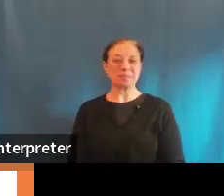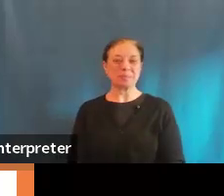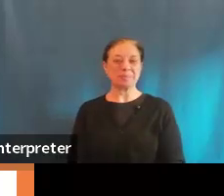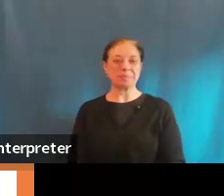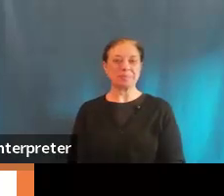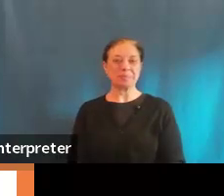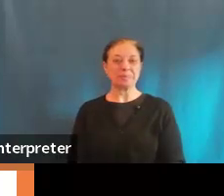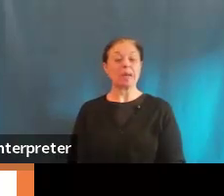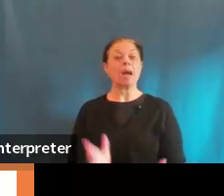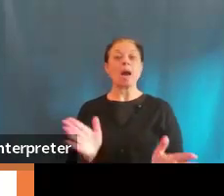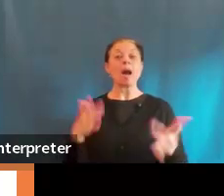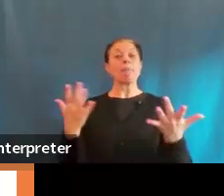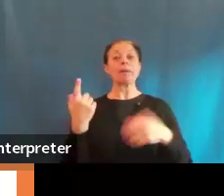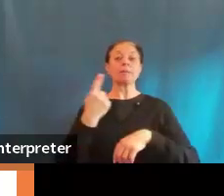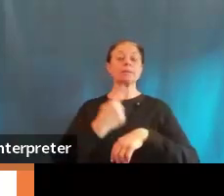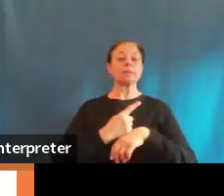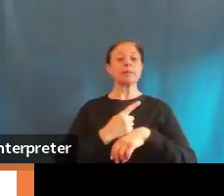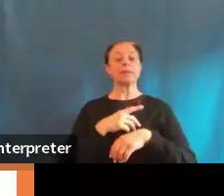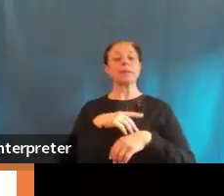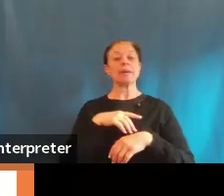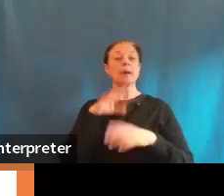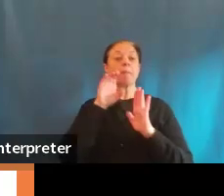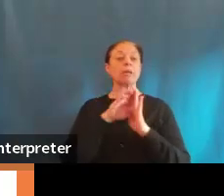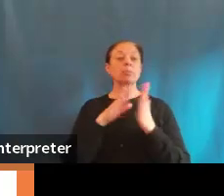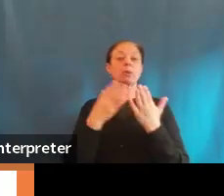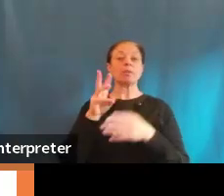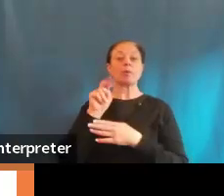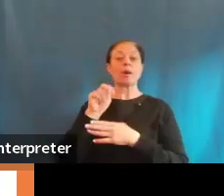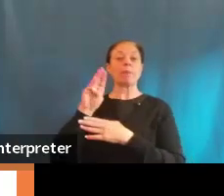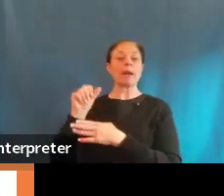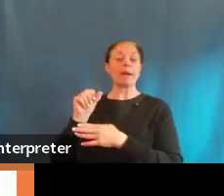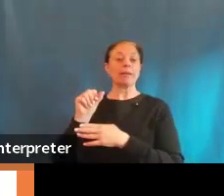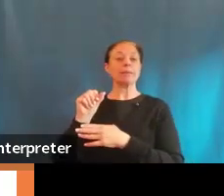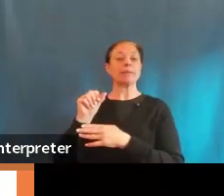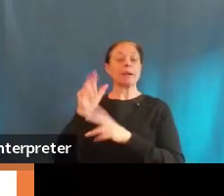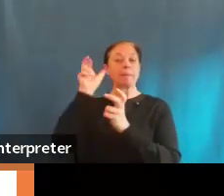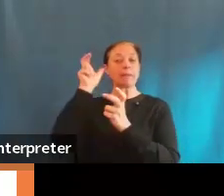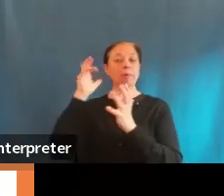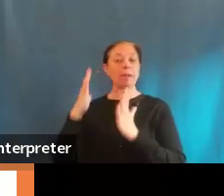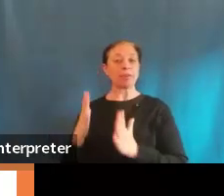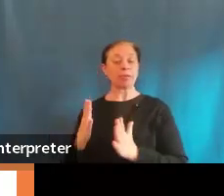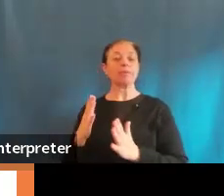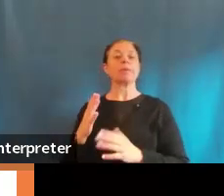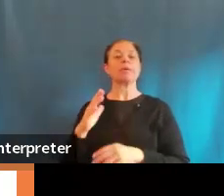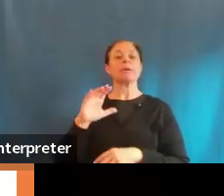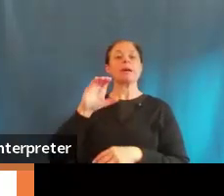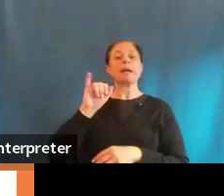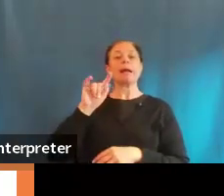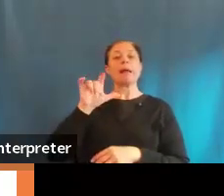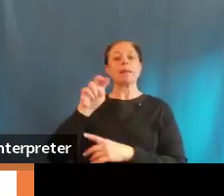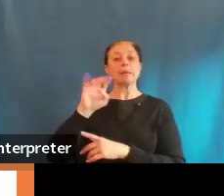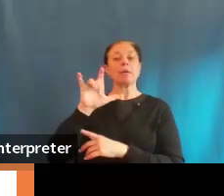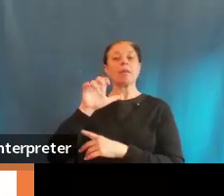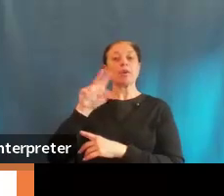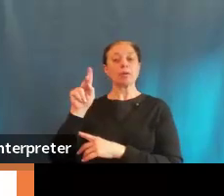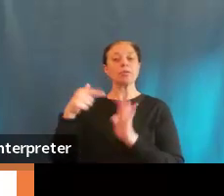her uplifting debut picture book, WNBA superstar and inspiration basketball player, Caitlin Clark shows